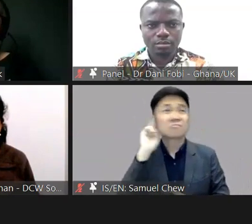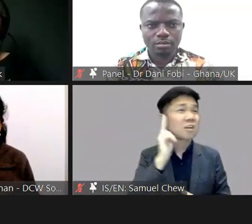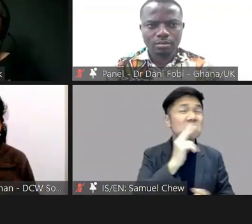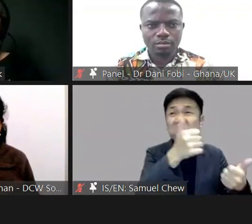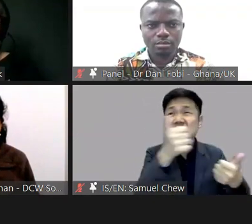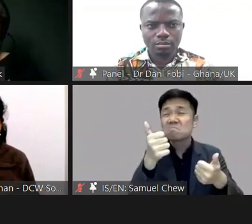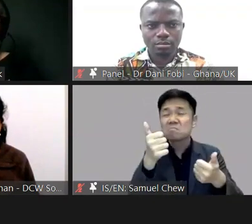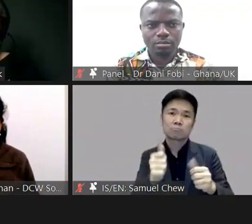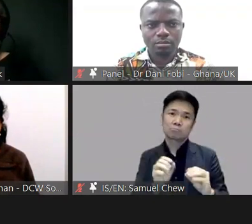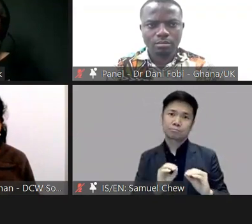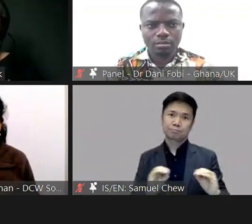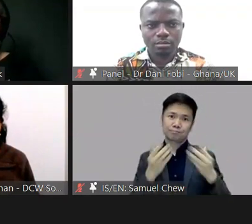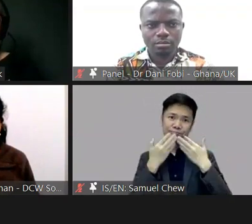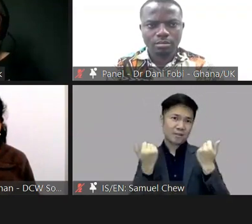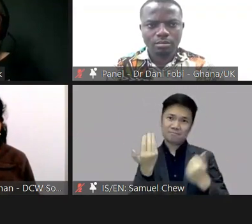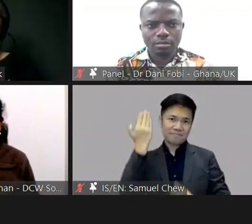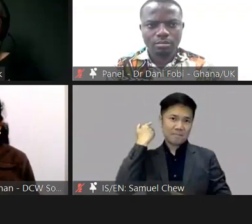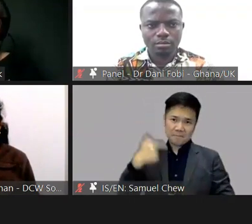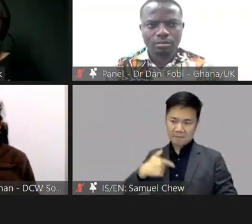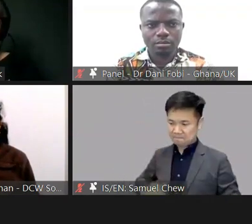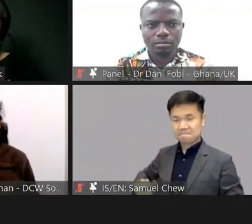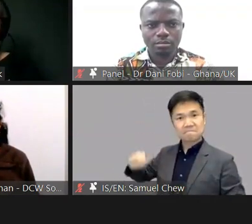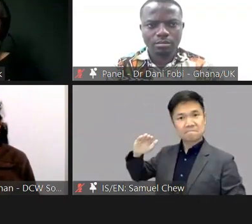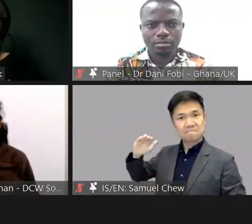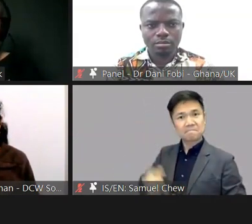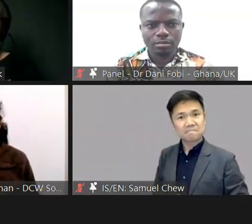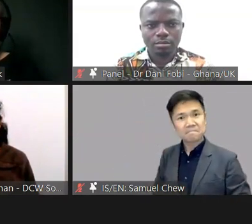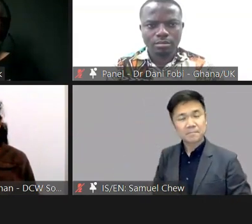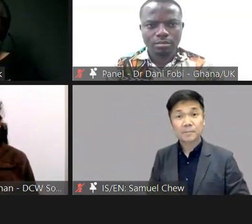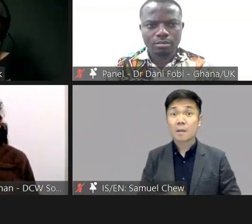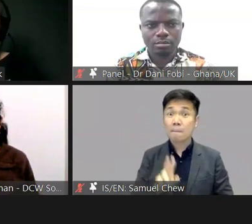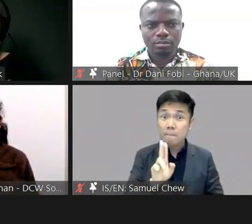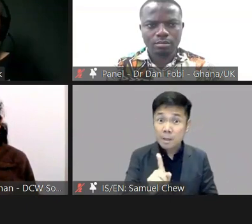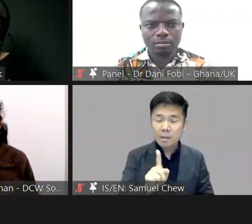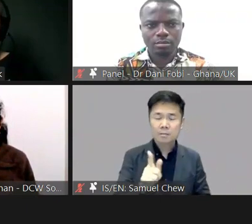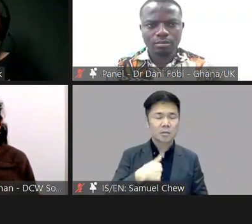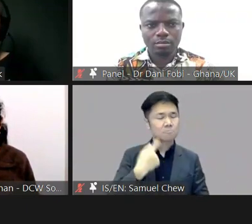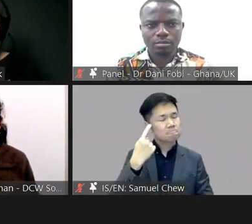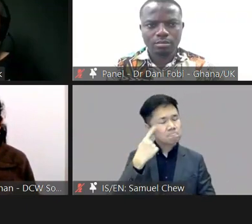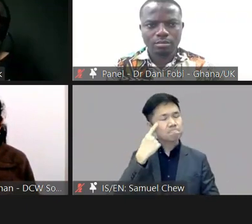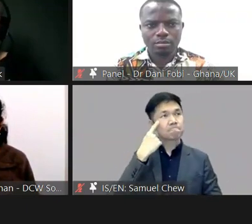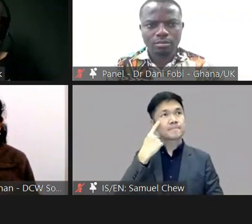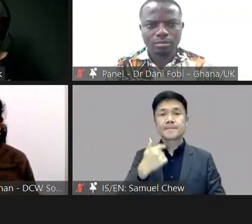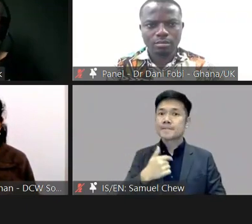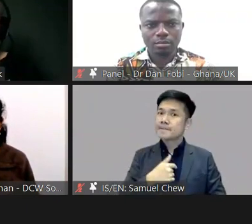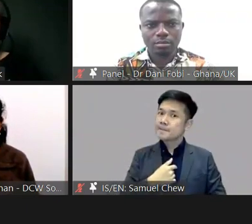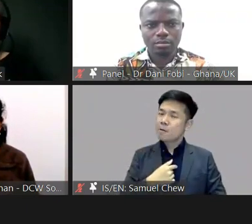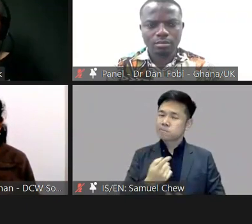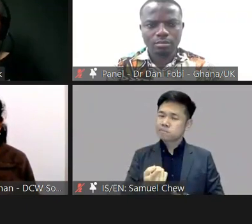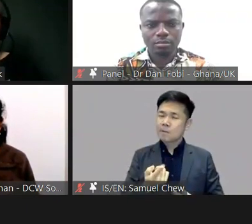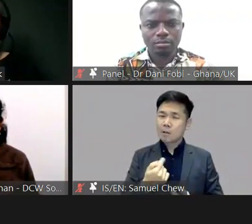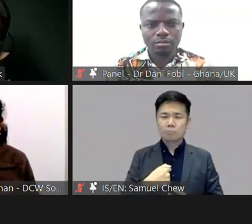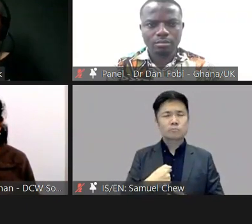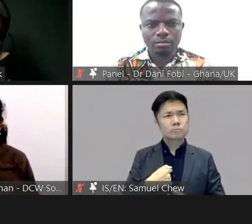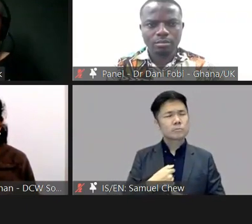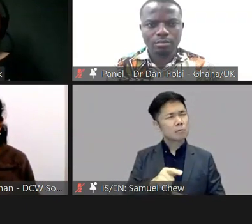all, because I had told myself, from the people I have seen around, for the adults,